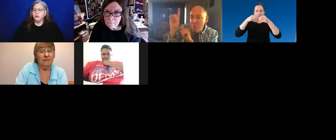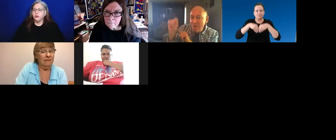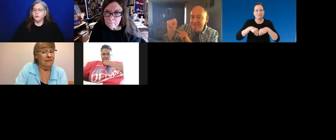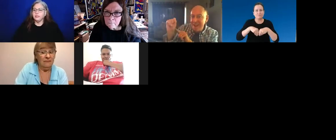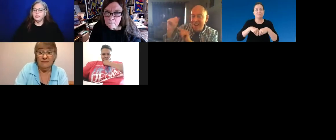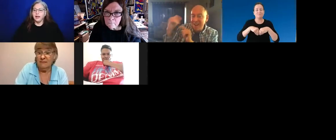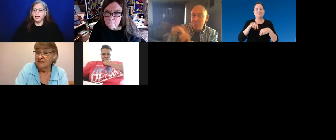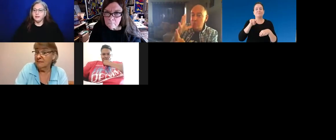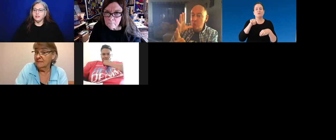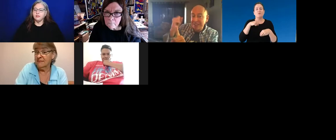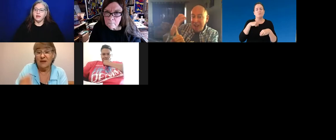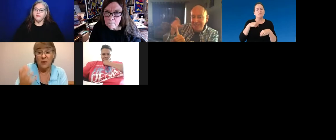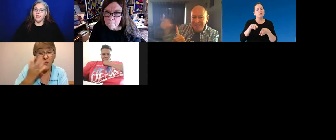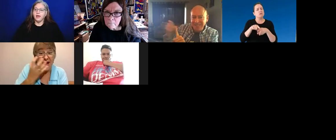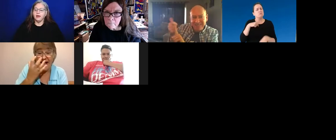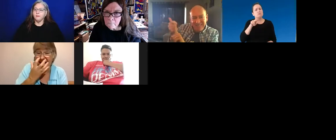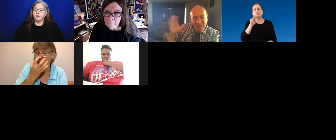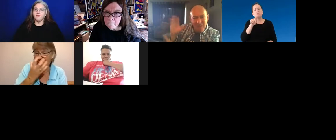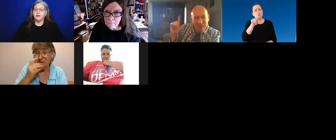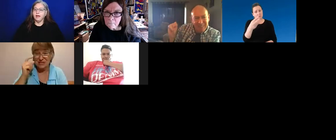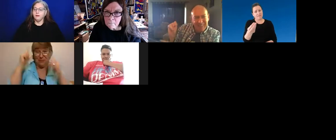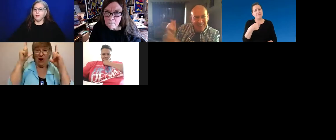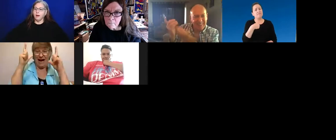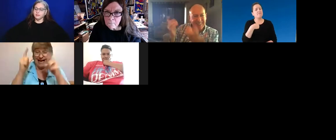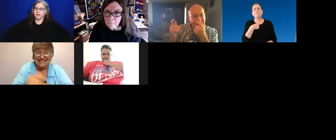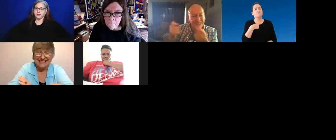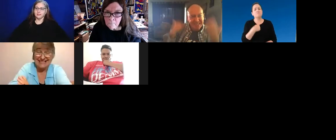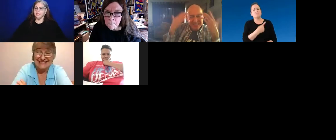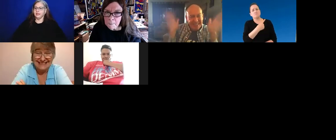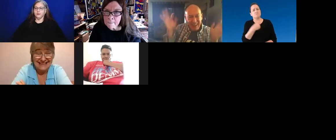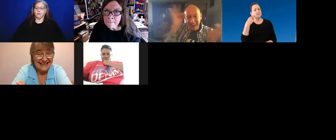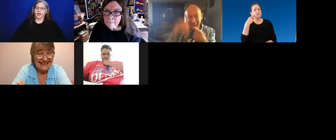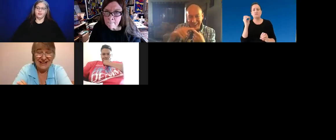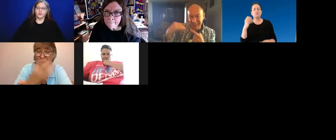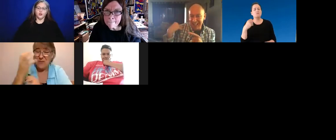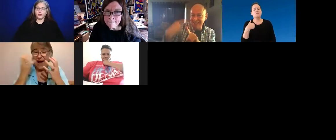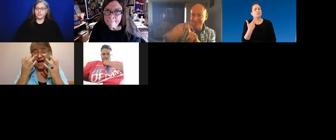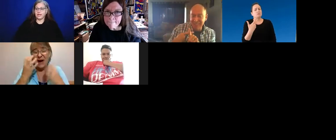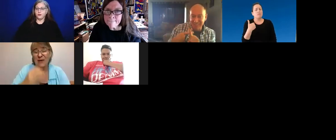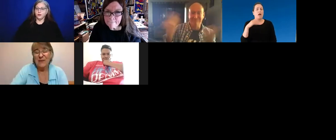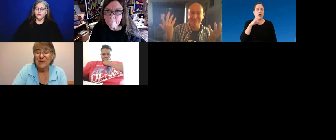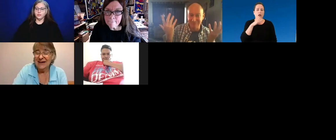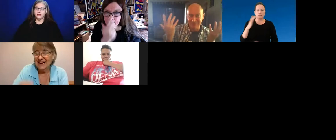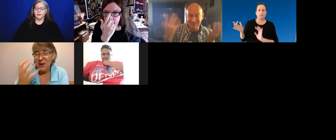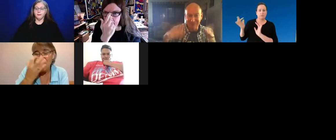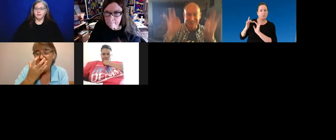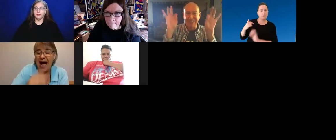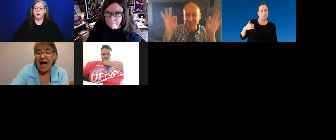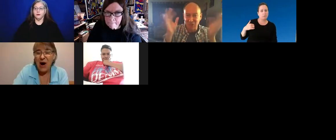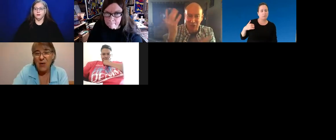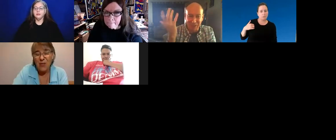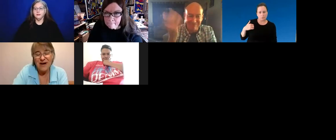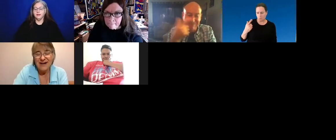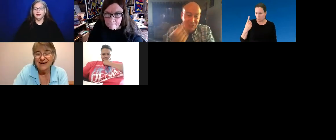you know, we did not have any other deaf, but found out my mom's cousin, just had no clue until about a month